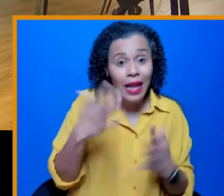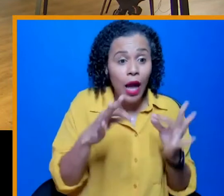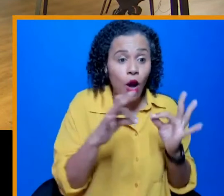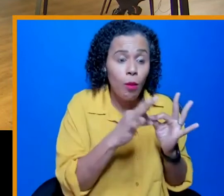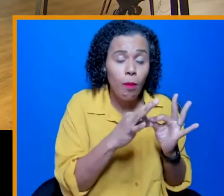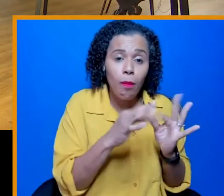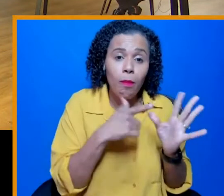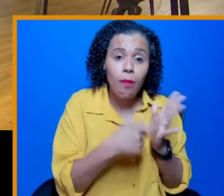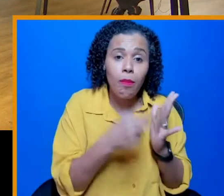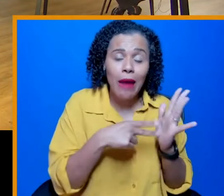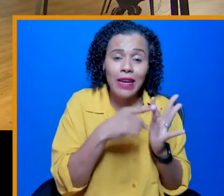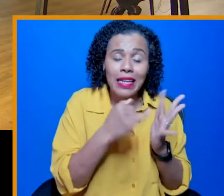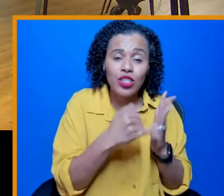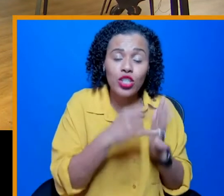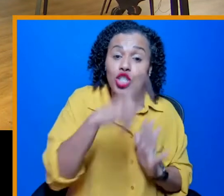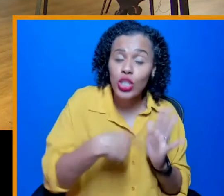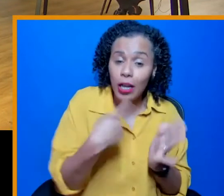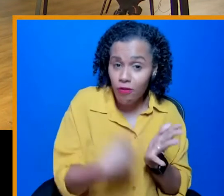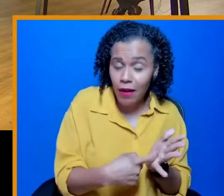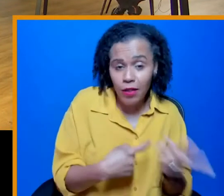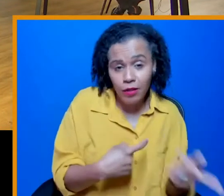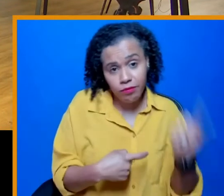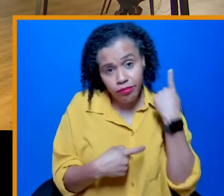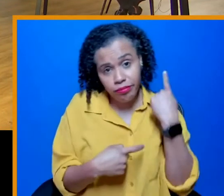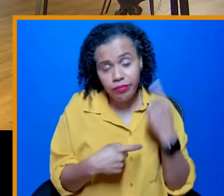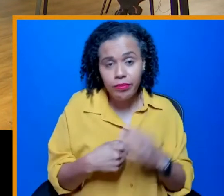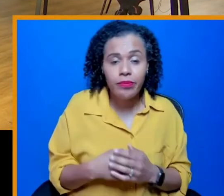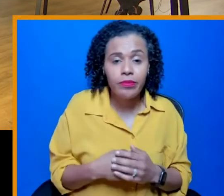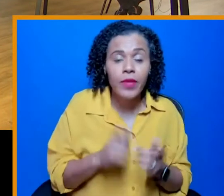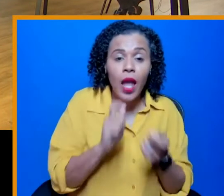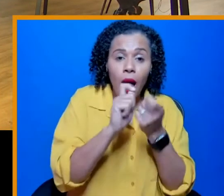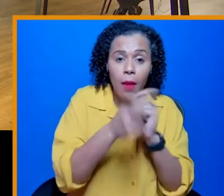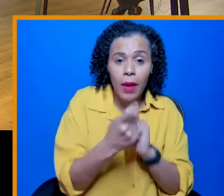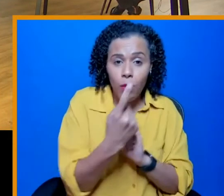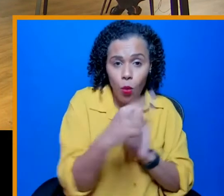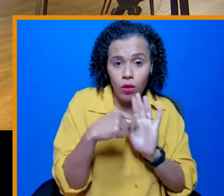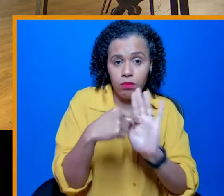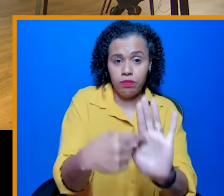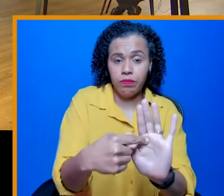Randerson to move Amendment 1. Jenny.